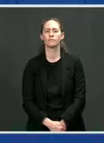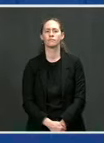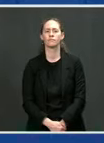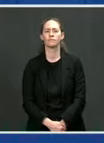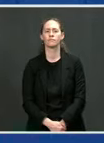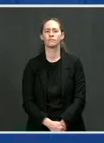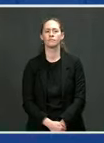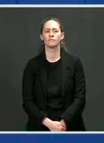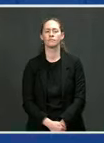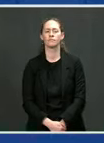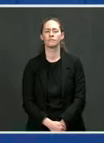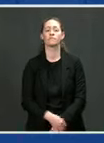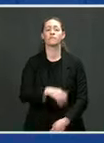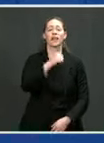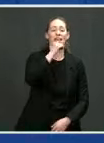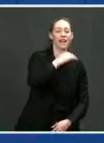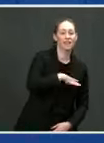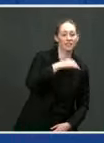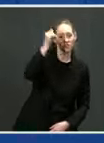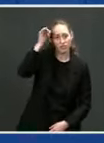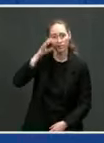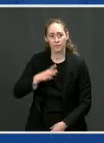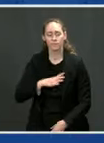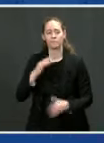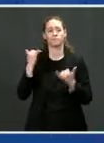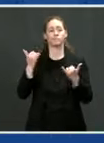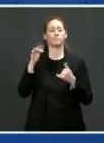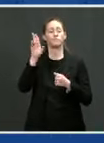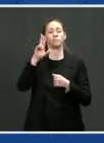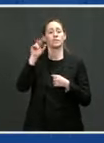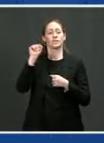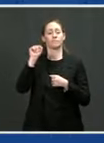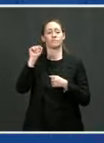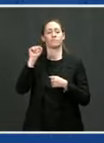Ladies and gentlemen, the U.S. Army Chorus Quartet.